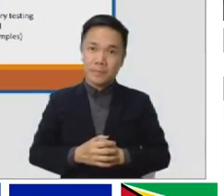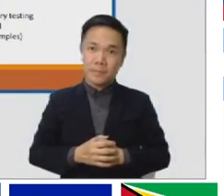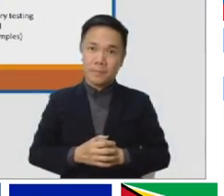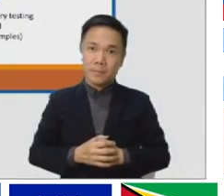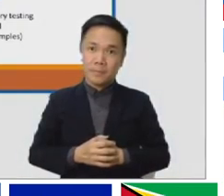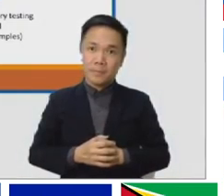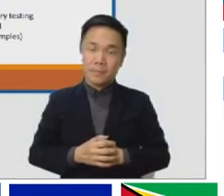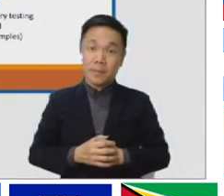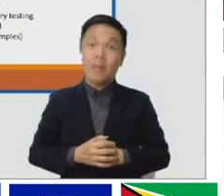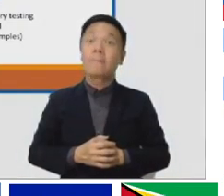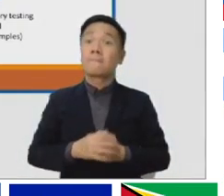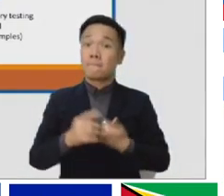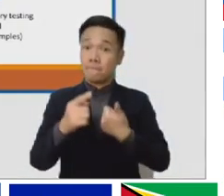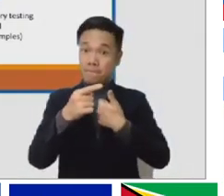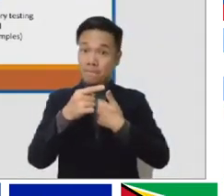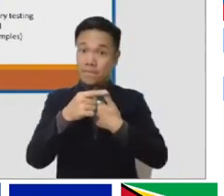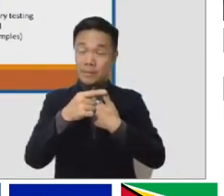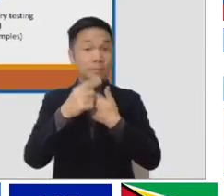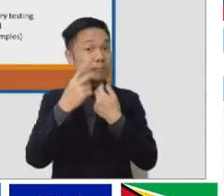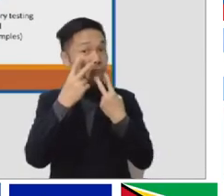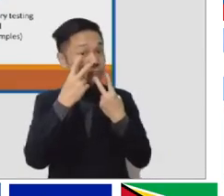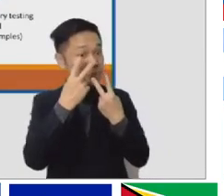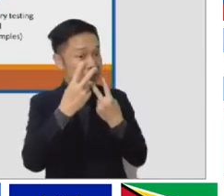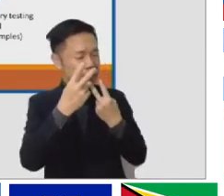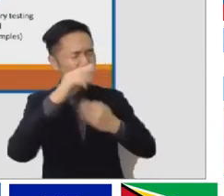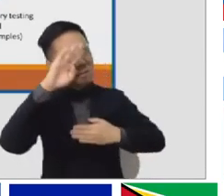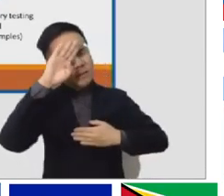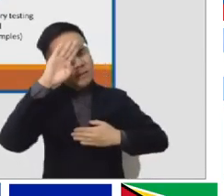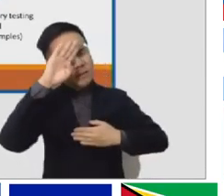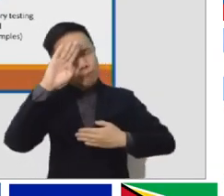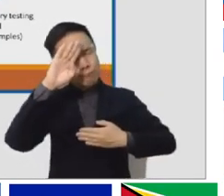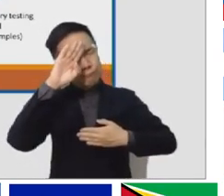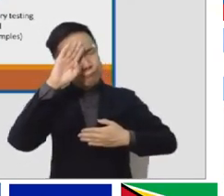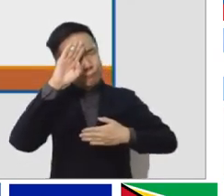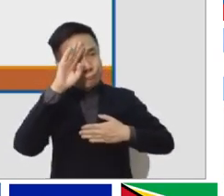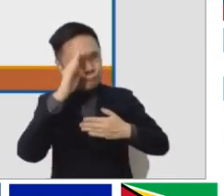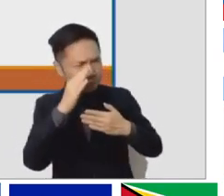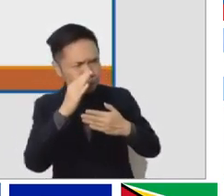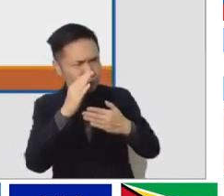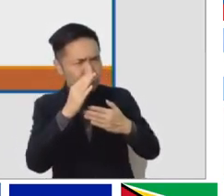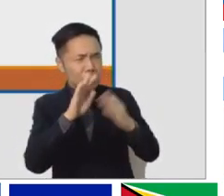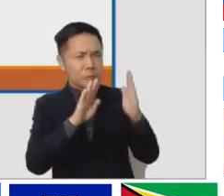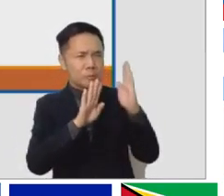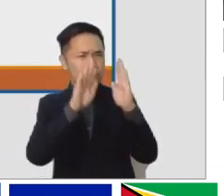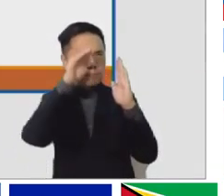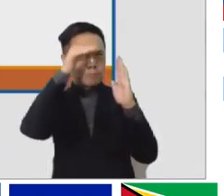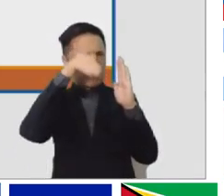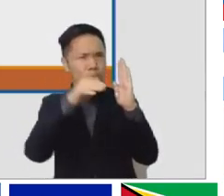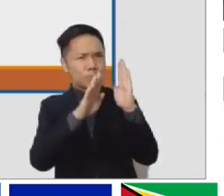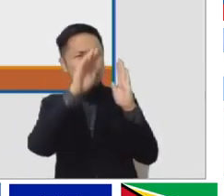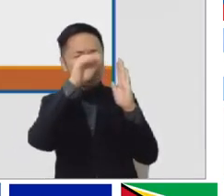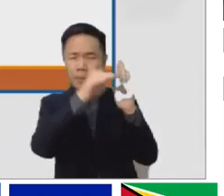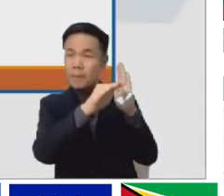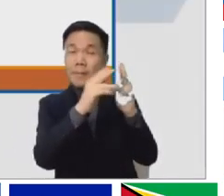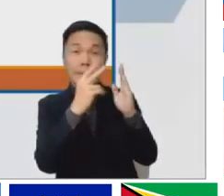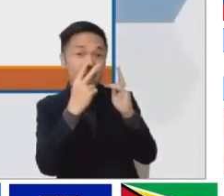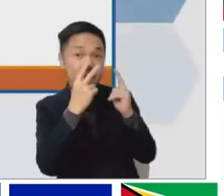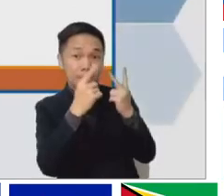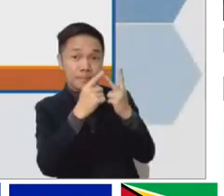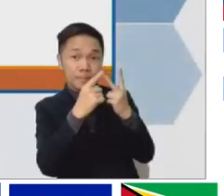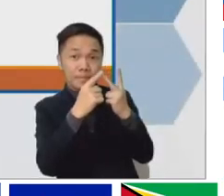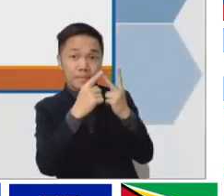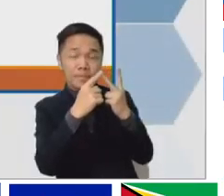monitoring the disease trends within the shelters, to some even more interesting things like